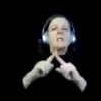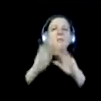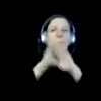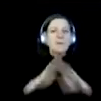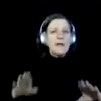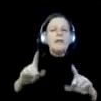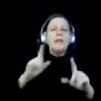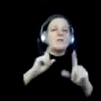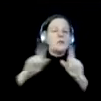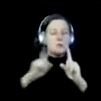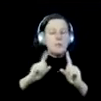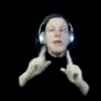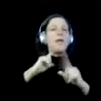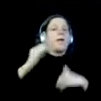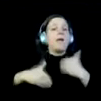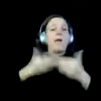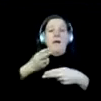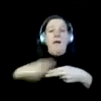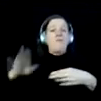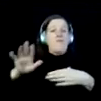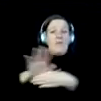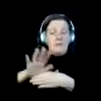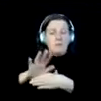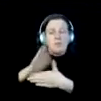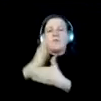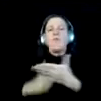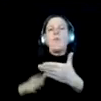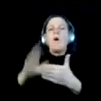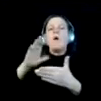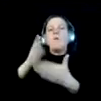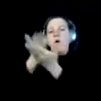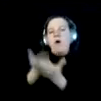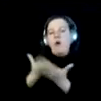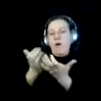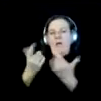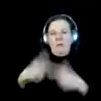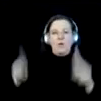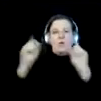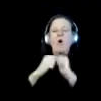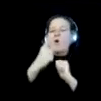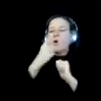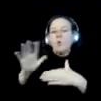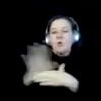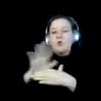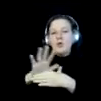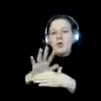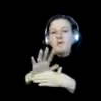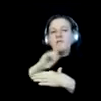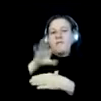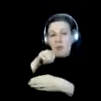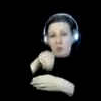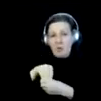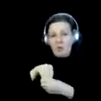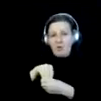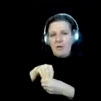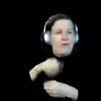these three films, what were some of the objectives that you wanted to achieve with Red Film that weren't present or possible with Soft Film or Rose